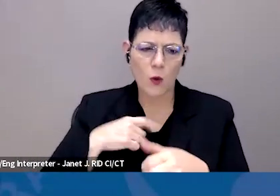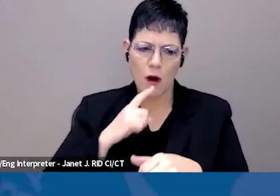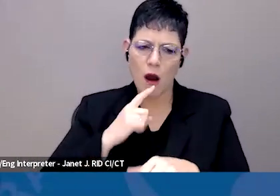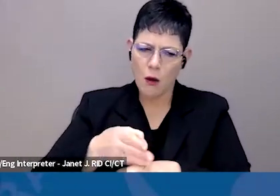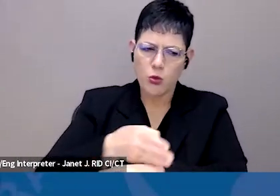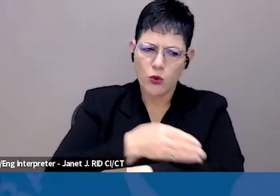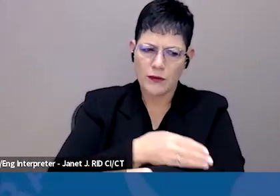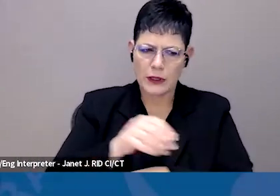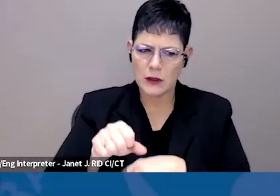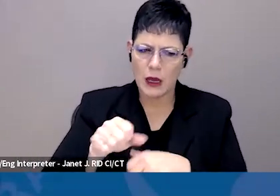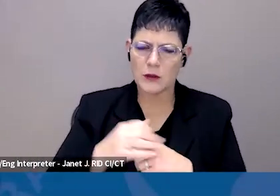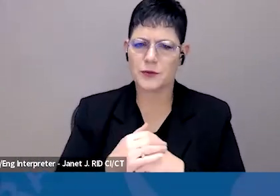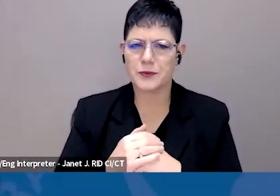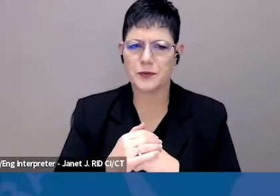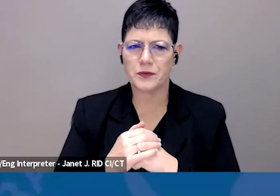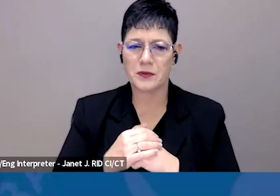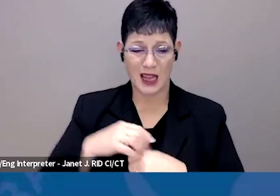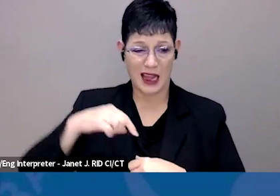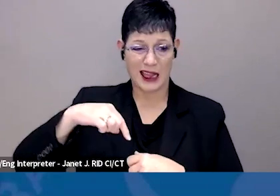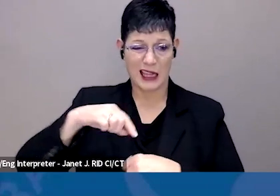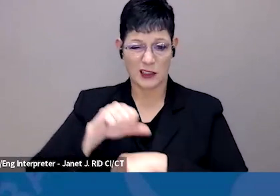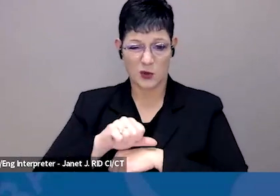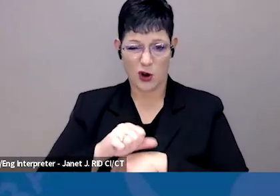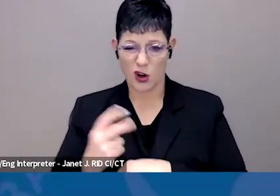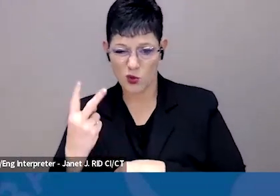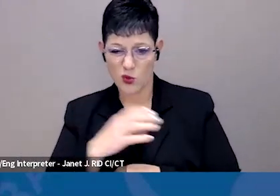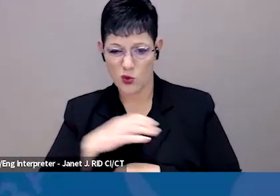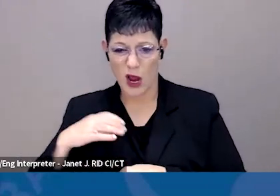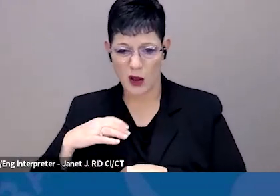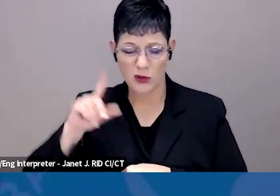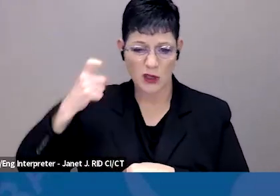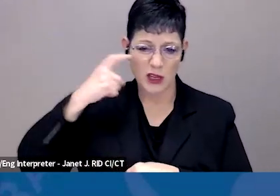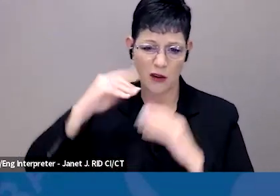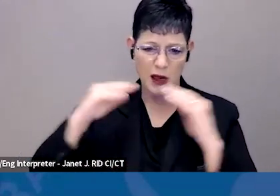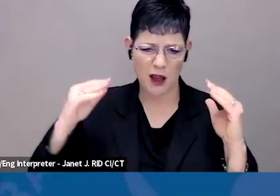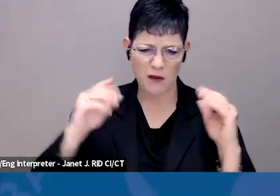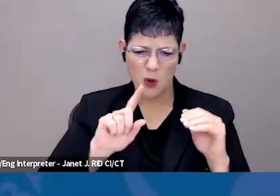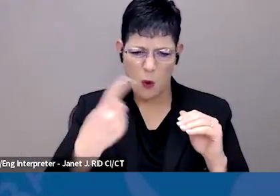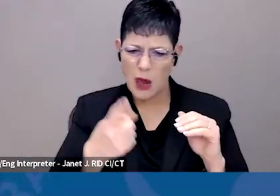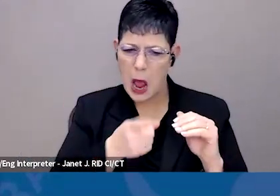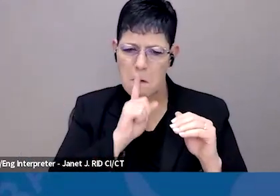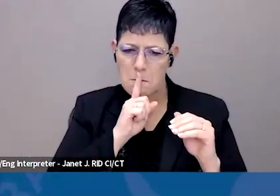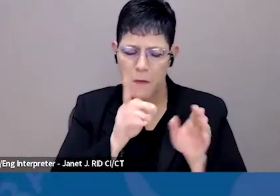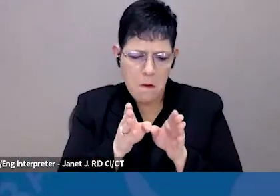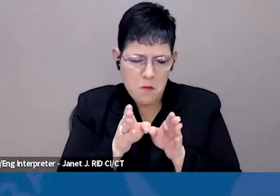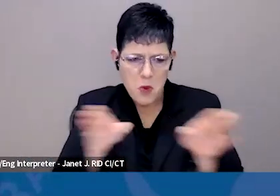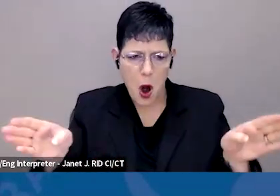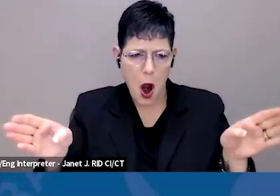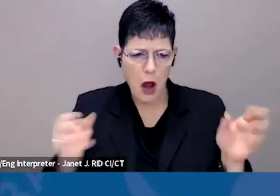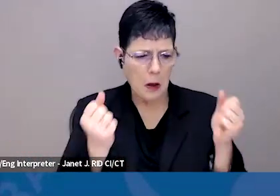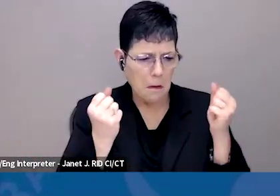advancements. But this effort is not just about the two councils and the federal government. It is a broad coalition of national and